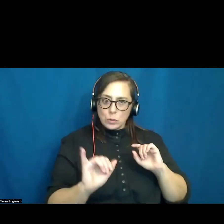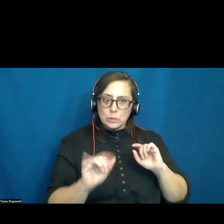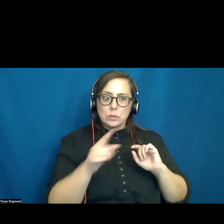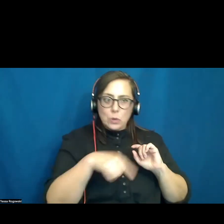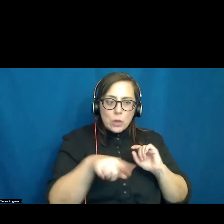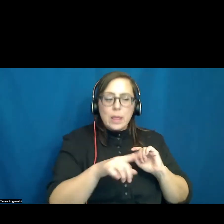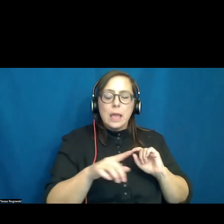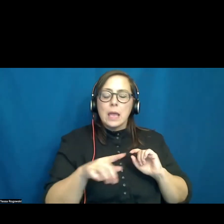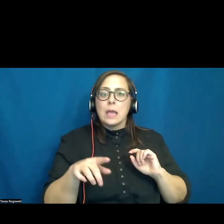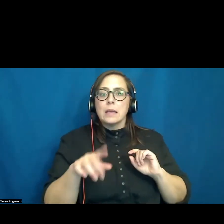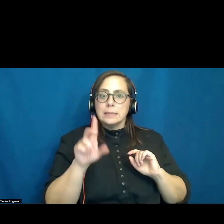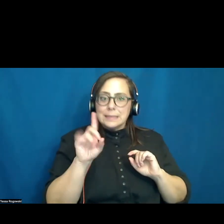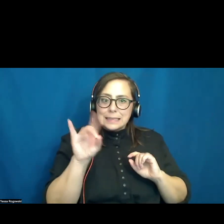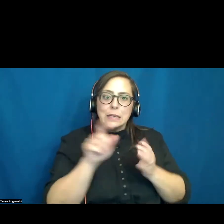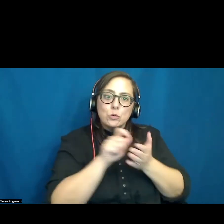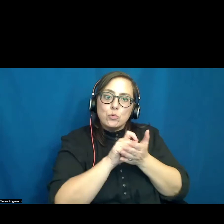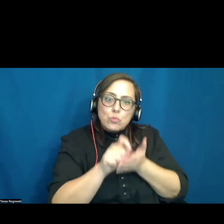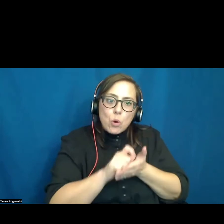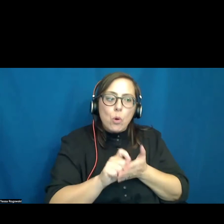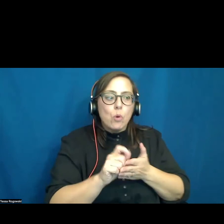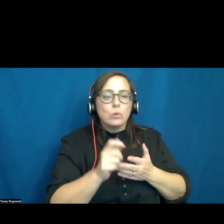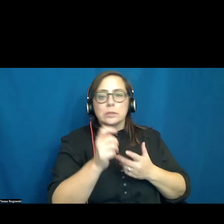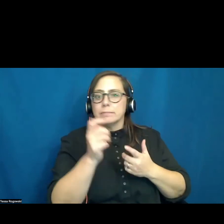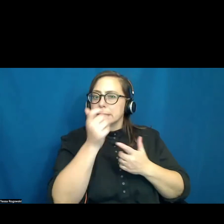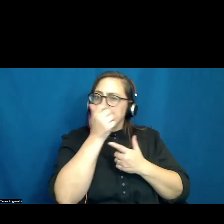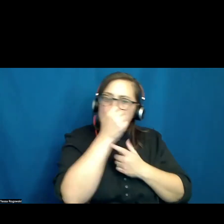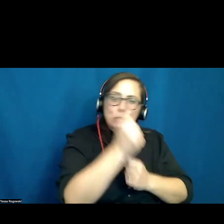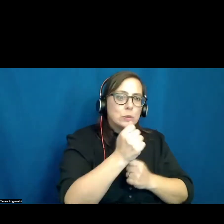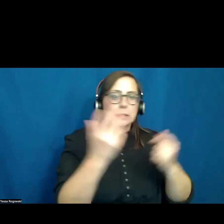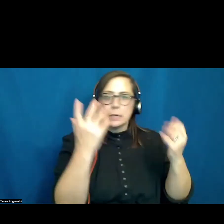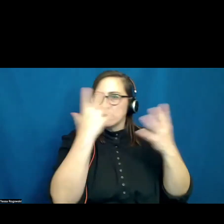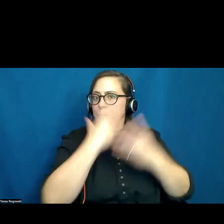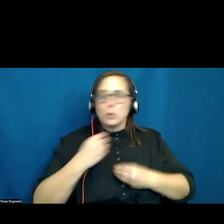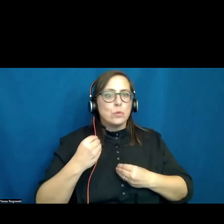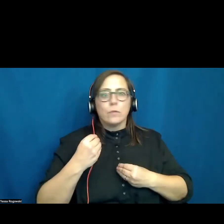wrote extremely interesting and beautiful poems.